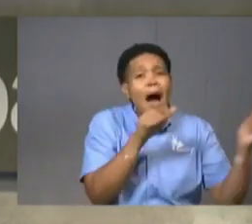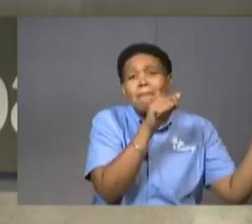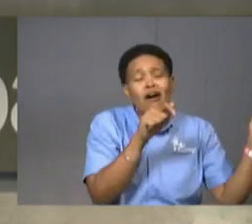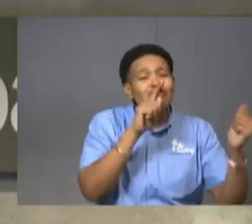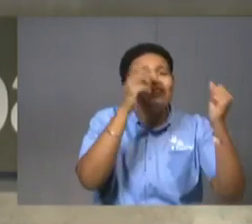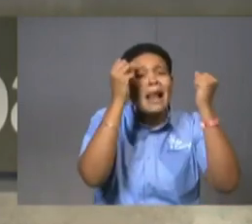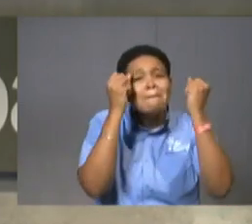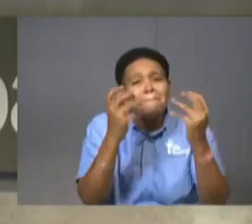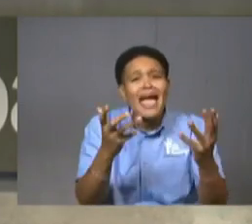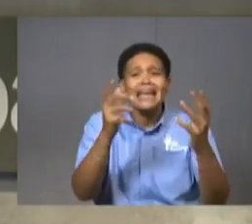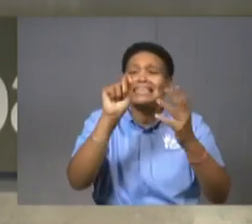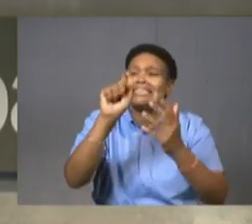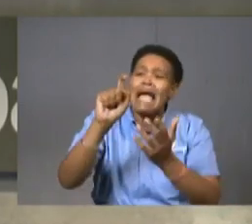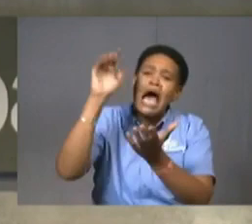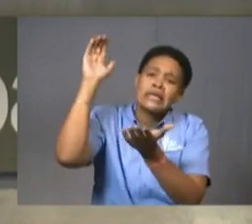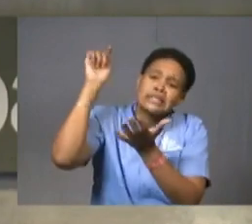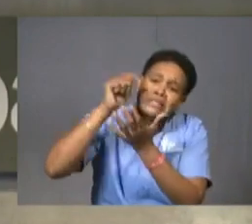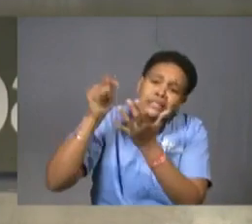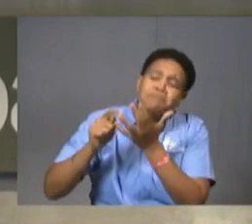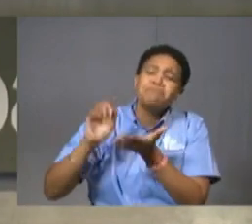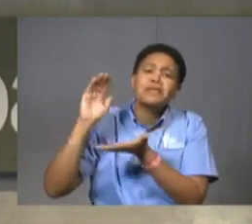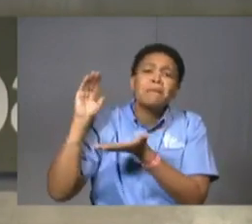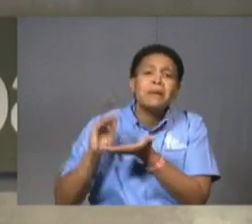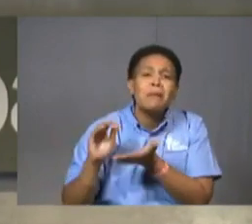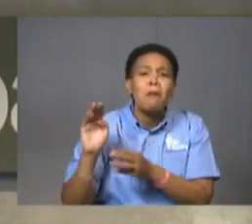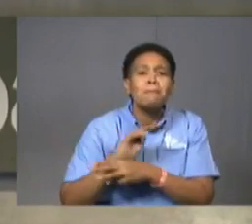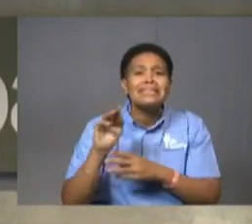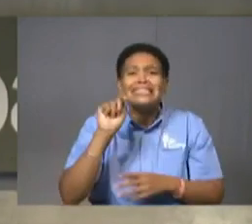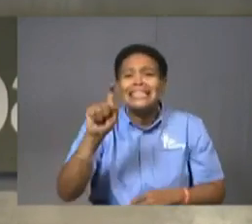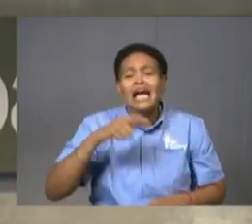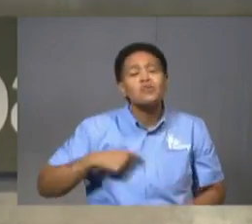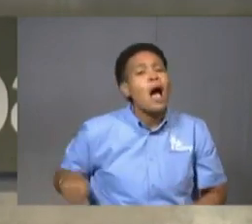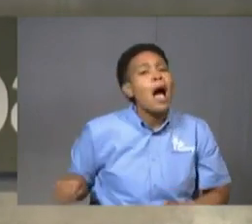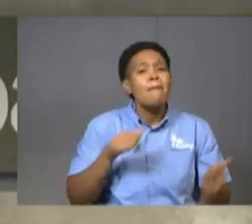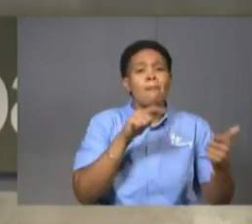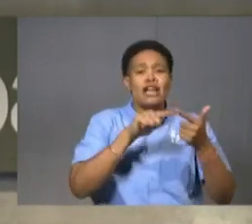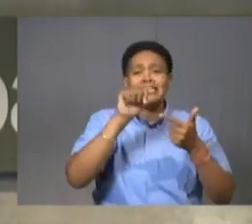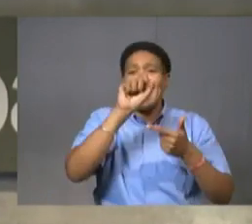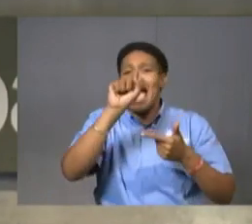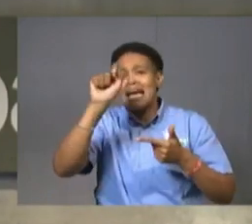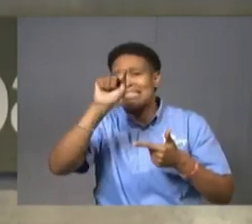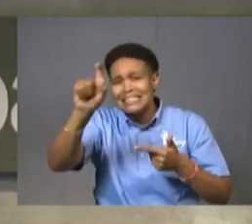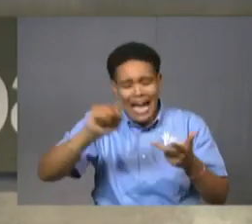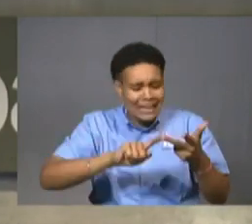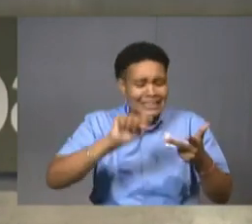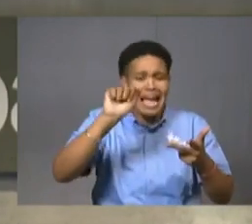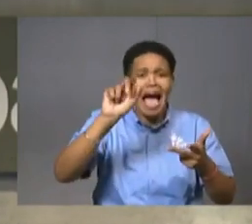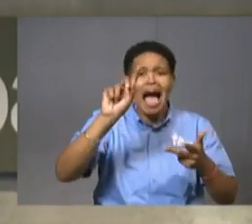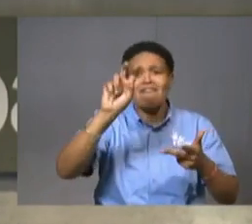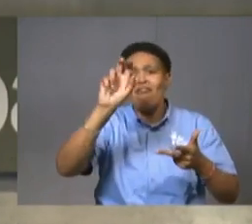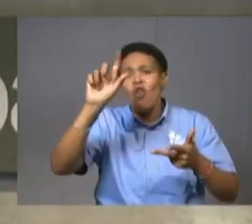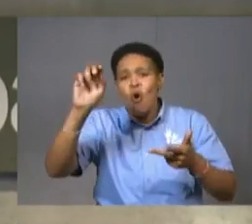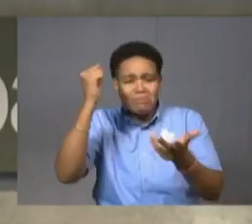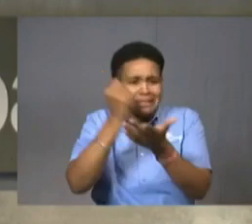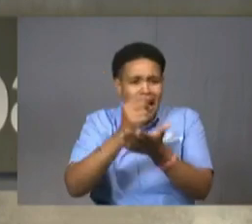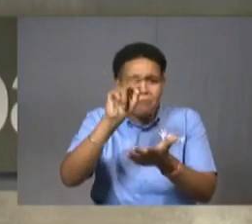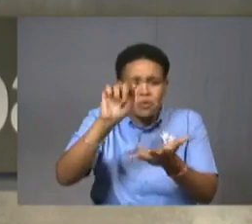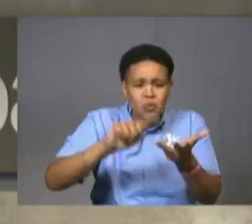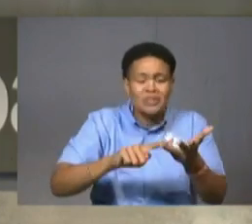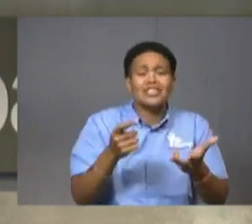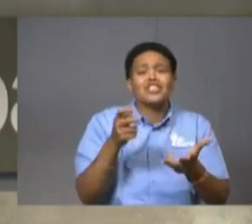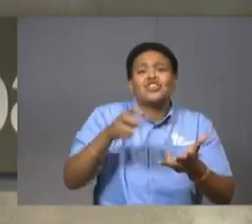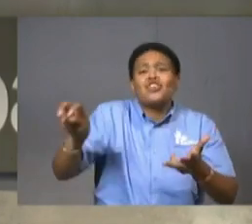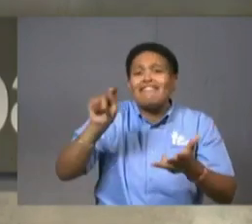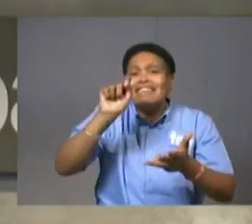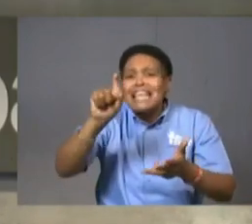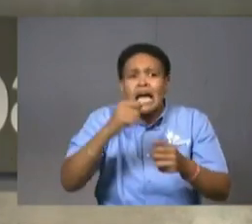many taxes, the minimum business tax, we abolished the asset tax, we abolished ad valorem stamp duty, reduced the transfer tax to make